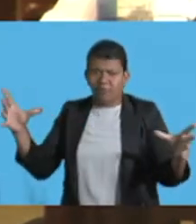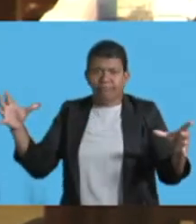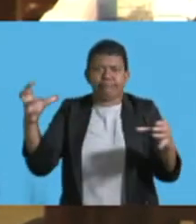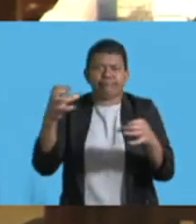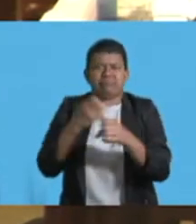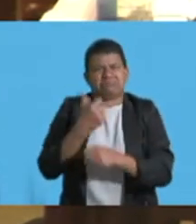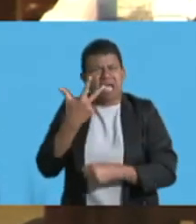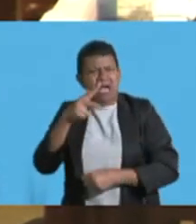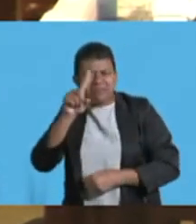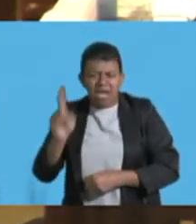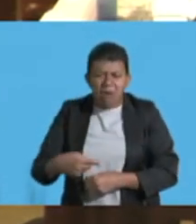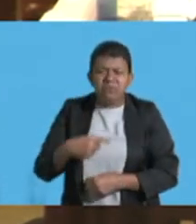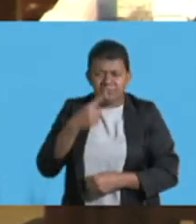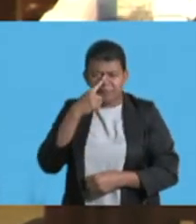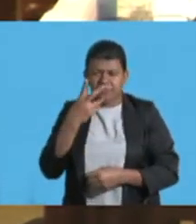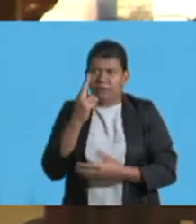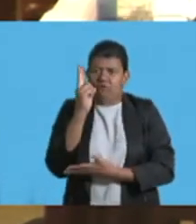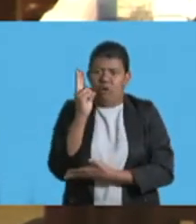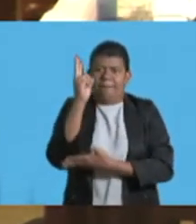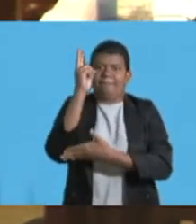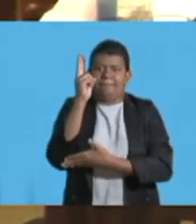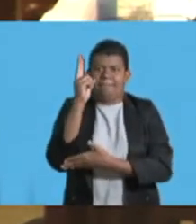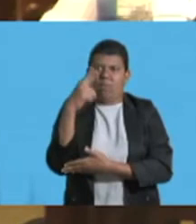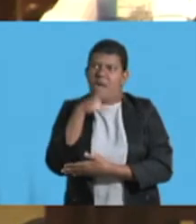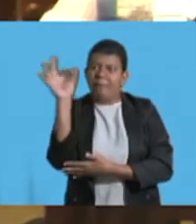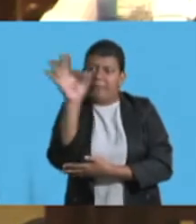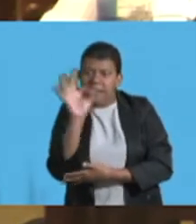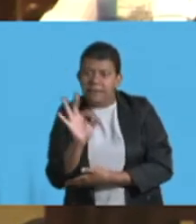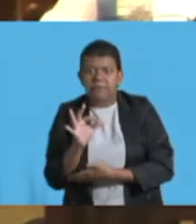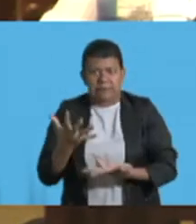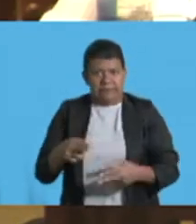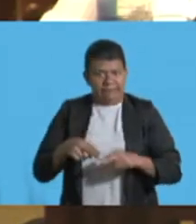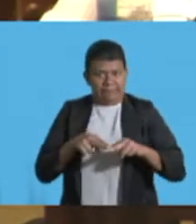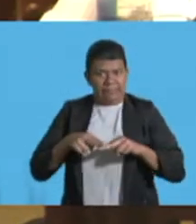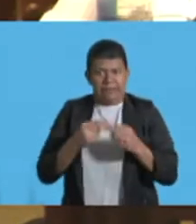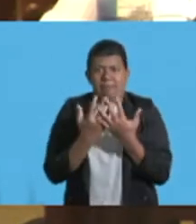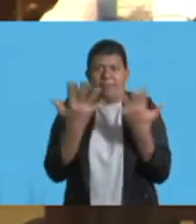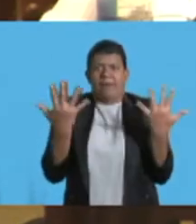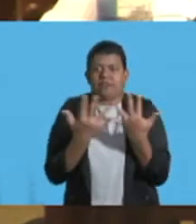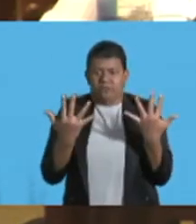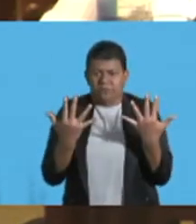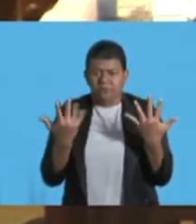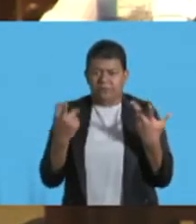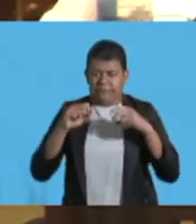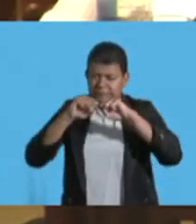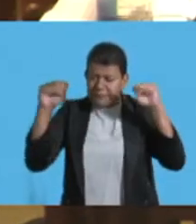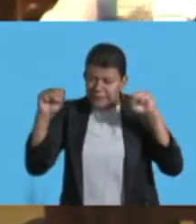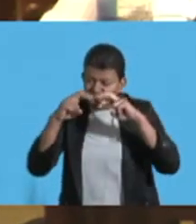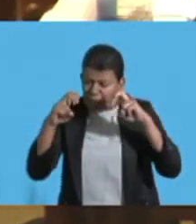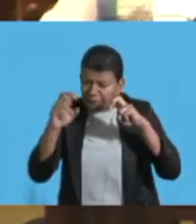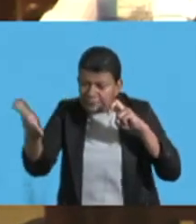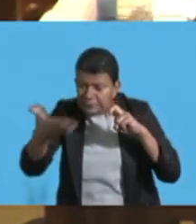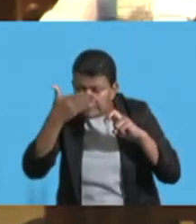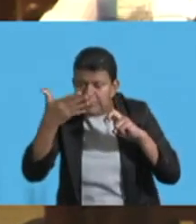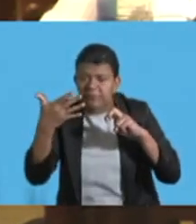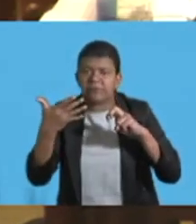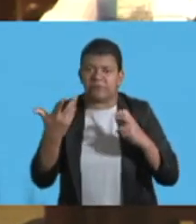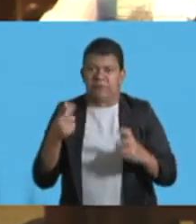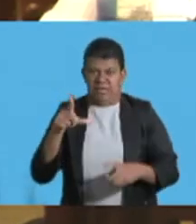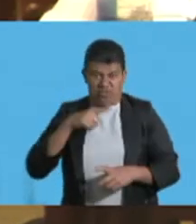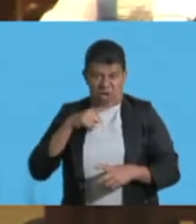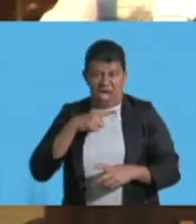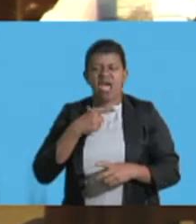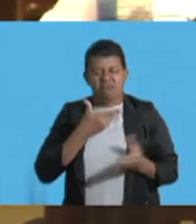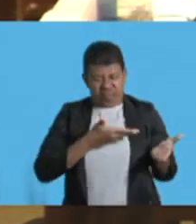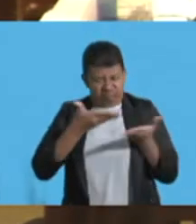approximately 1% of the population of Fiji. Madam Speaker, the result of the survey will enable planners, analysts, and